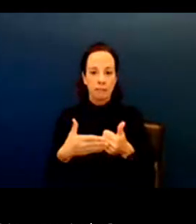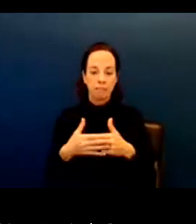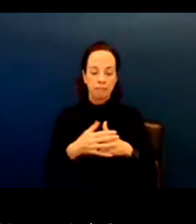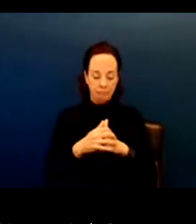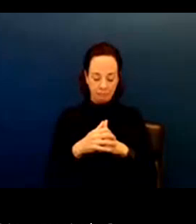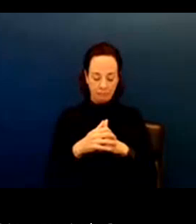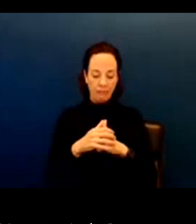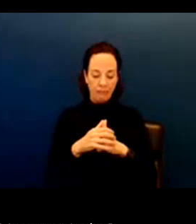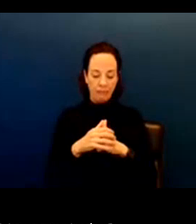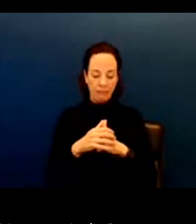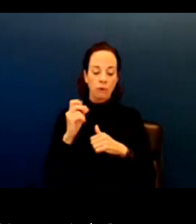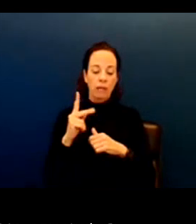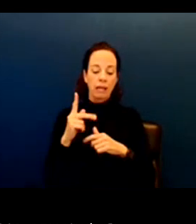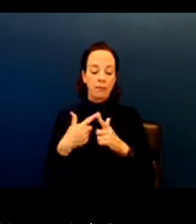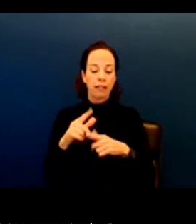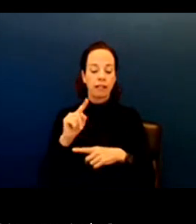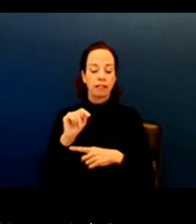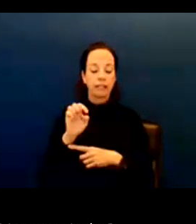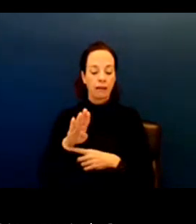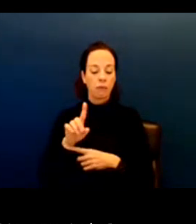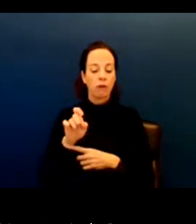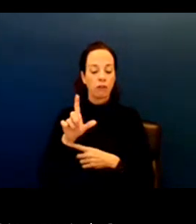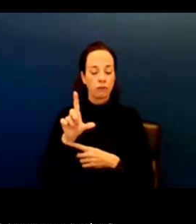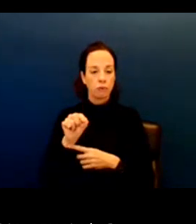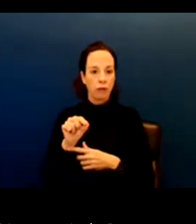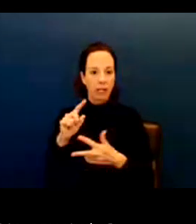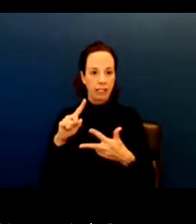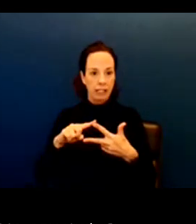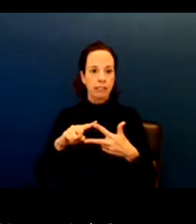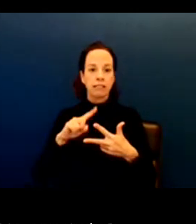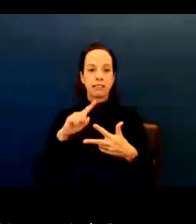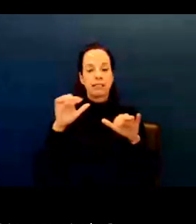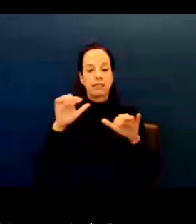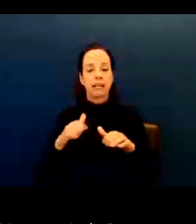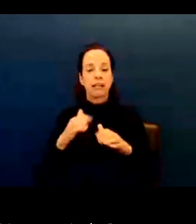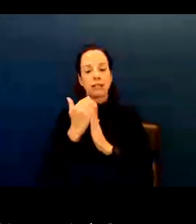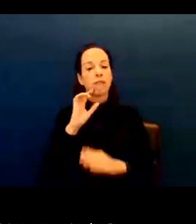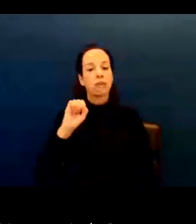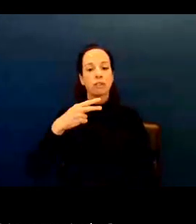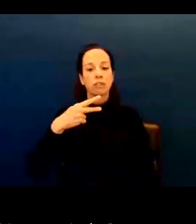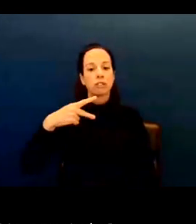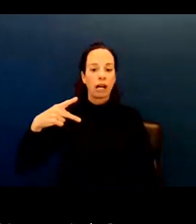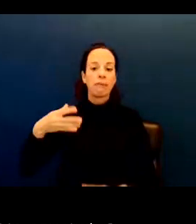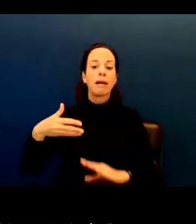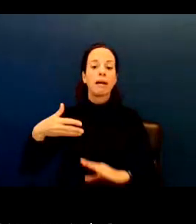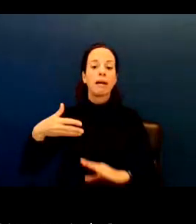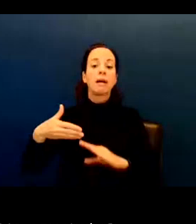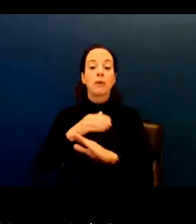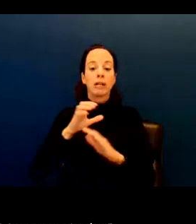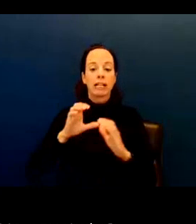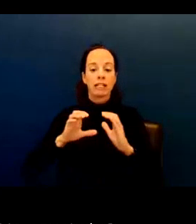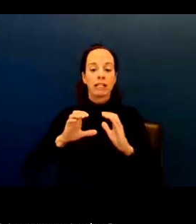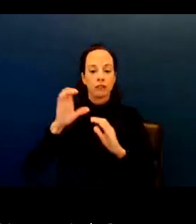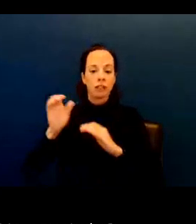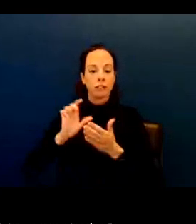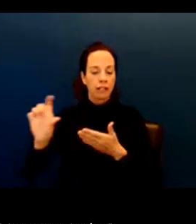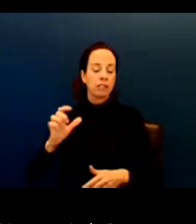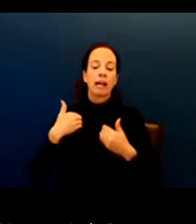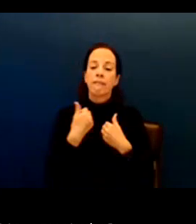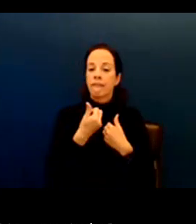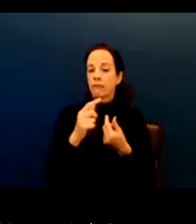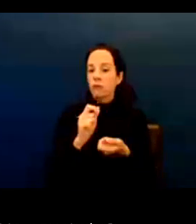Okay, so then tab 120 is an action item for shop pre-construction allocations. There are a couple changes